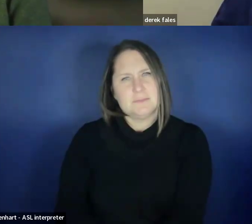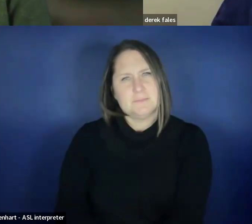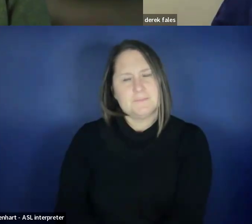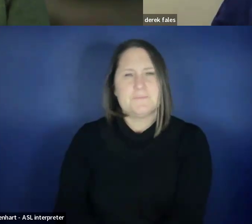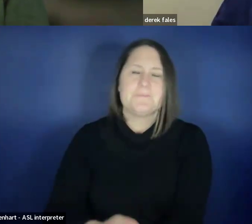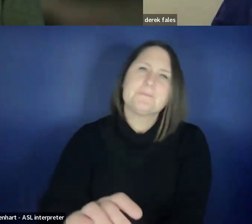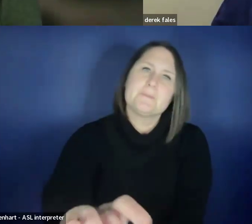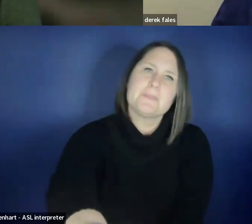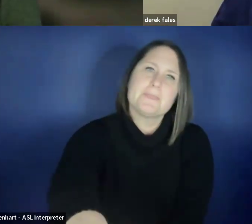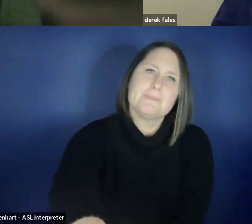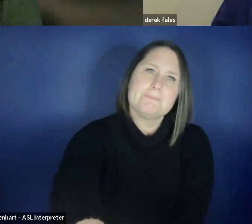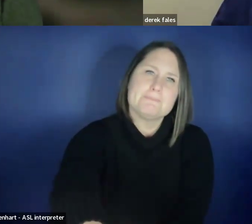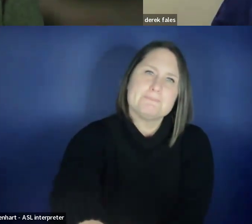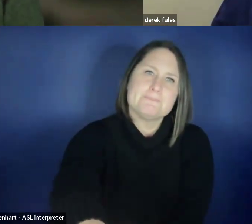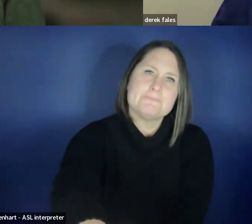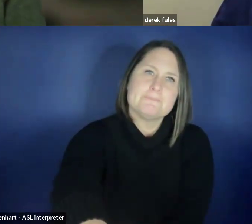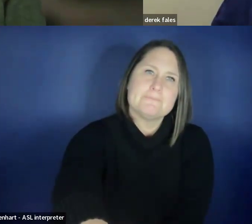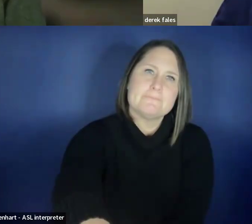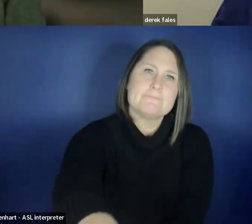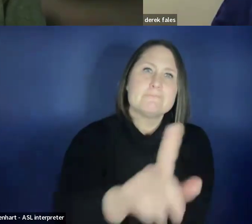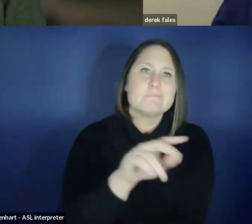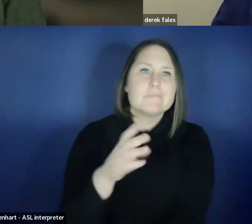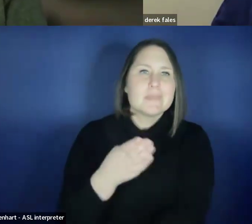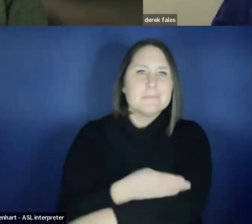I see the note there.